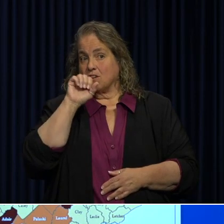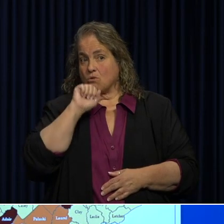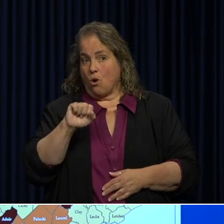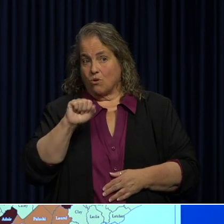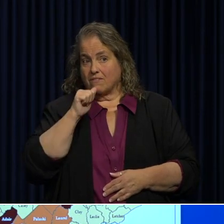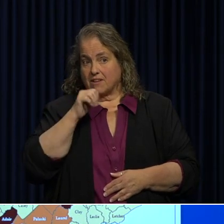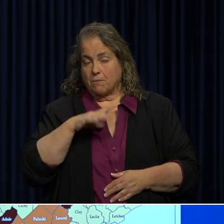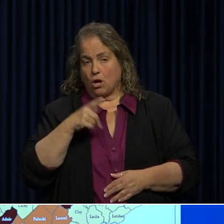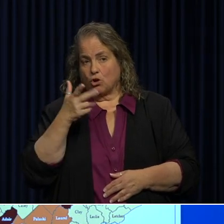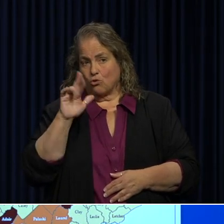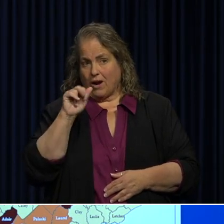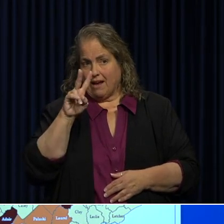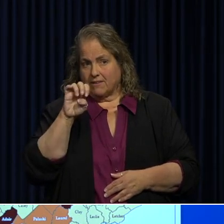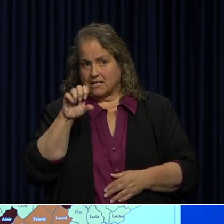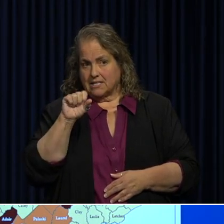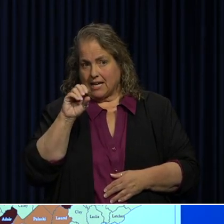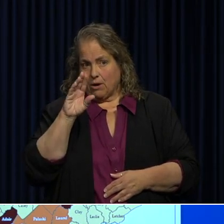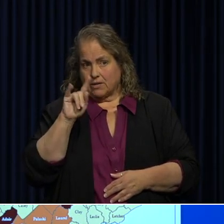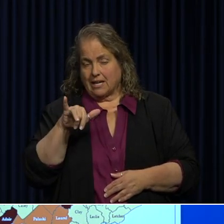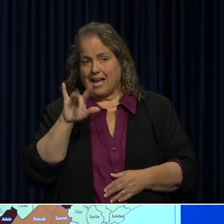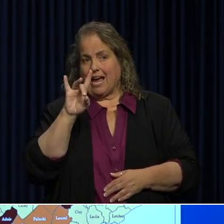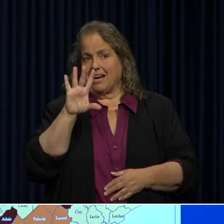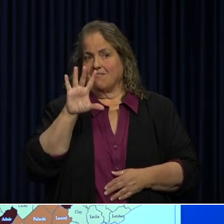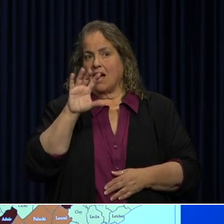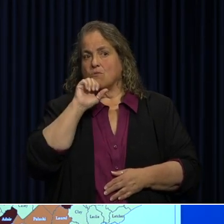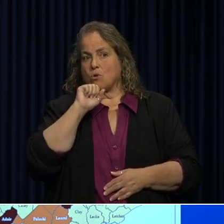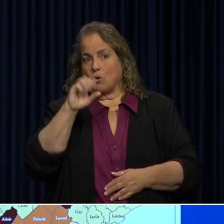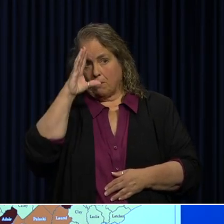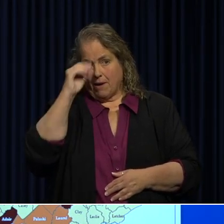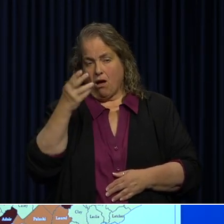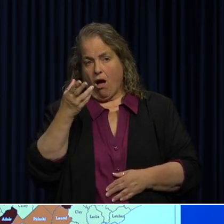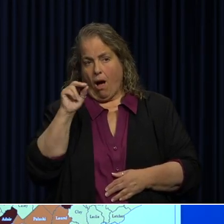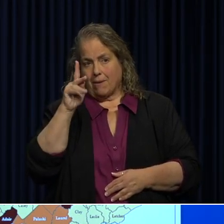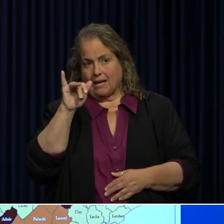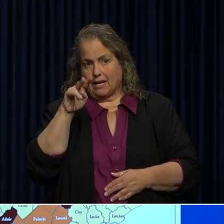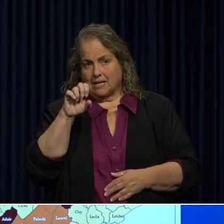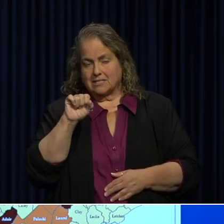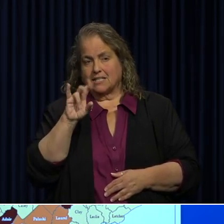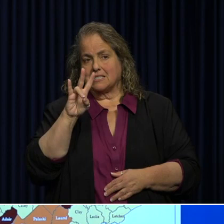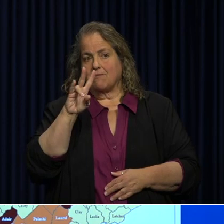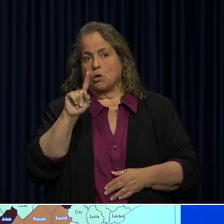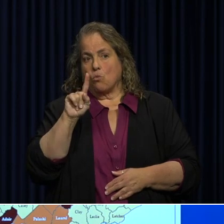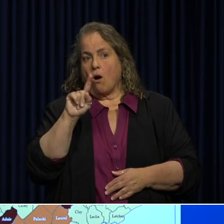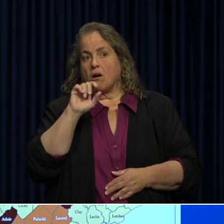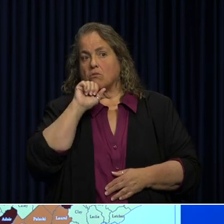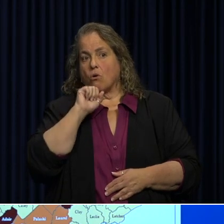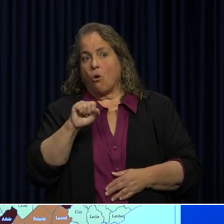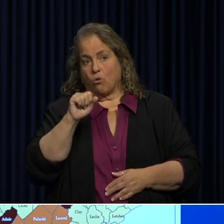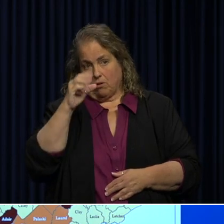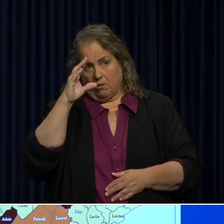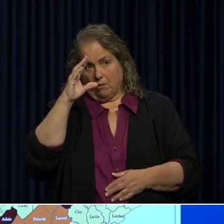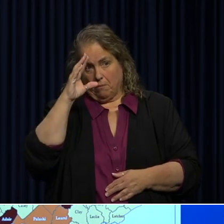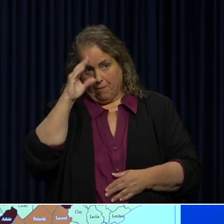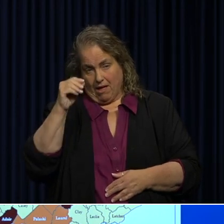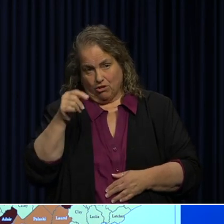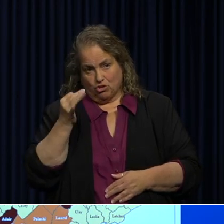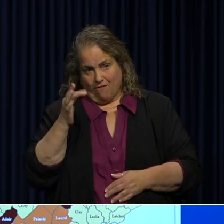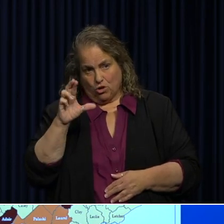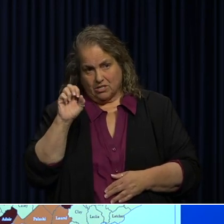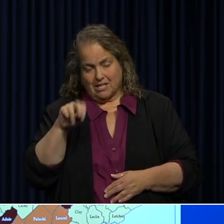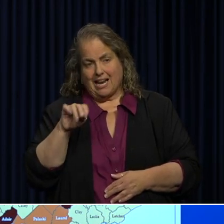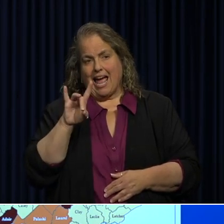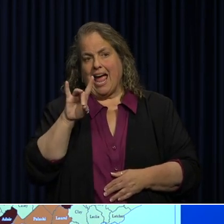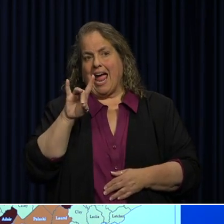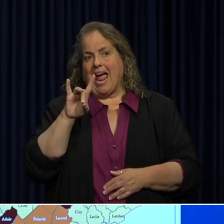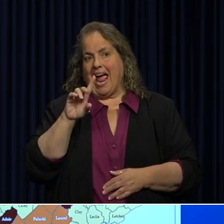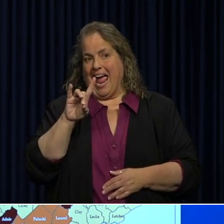in Graves, an 85-year-old male in Hopkins, a 71-year-old male in Jefferson, an 80-year-old female